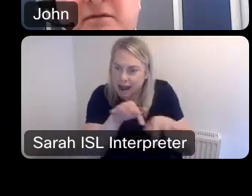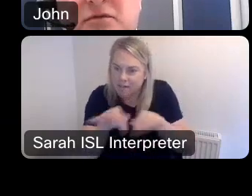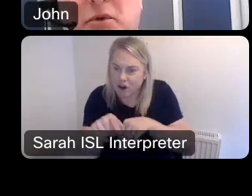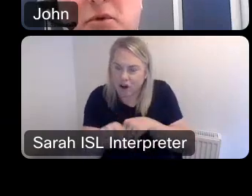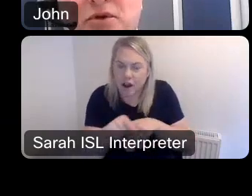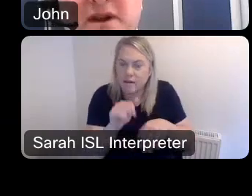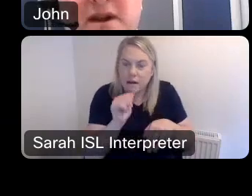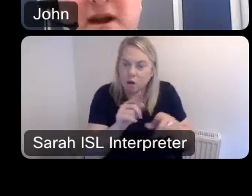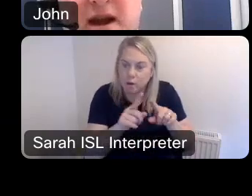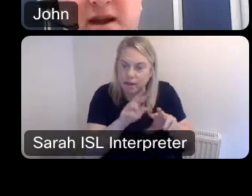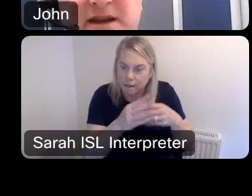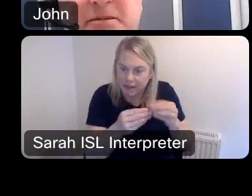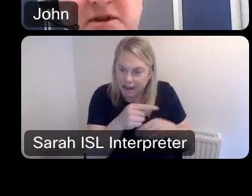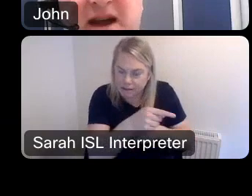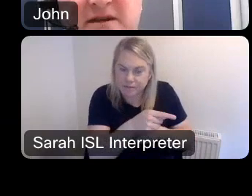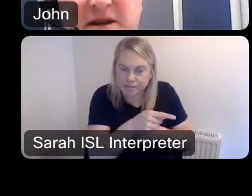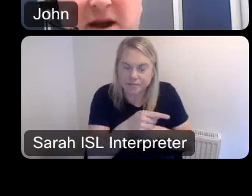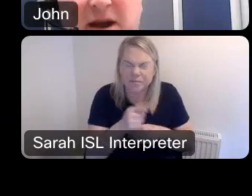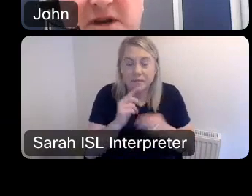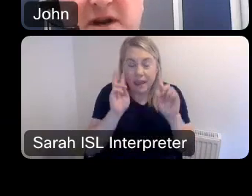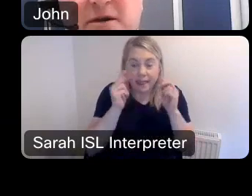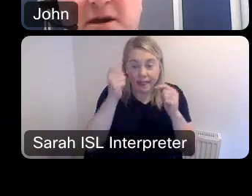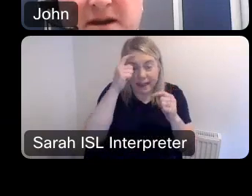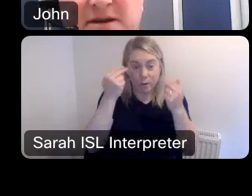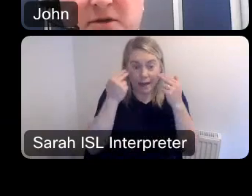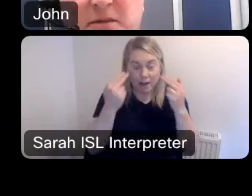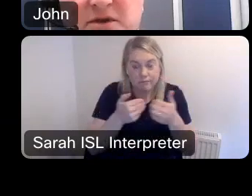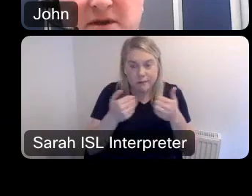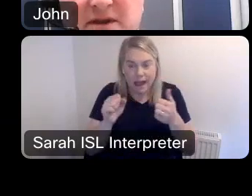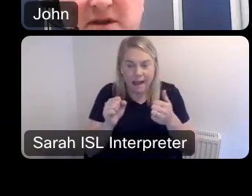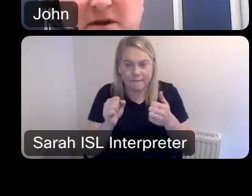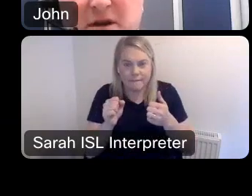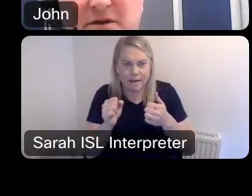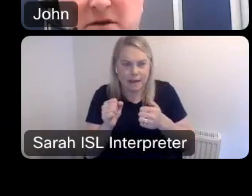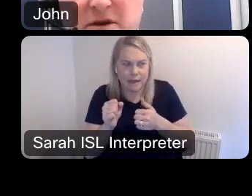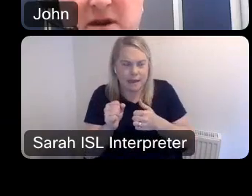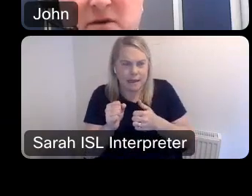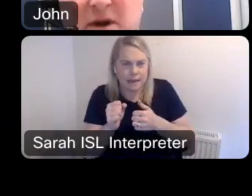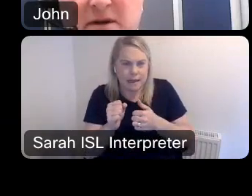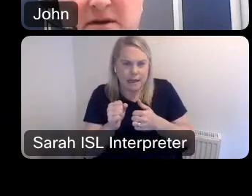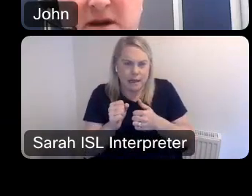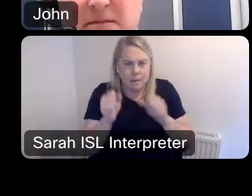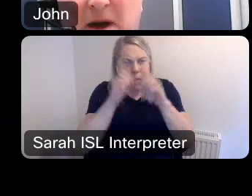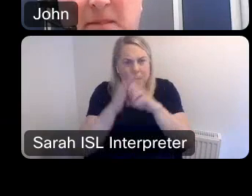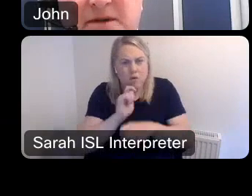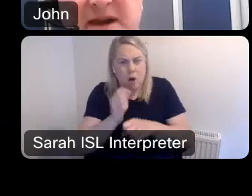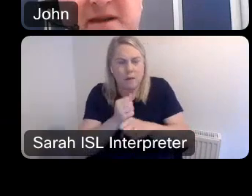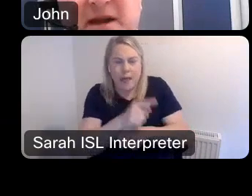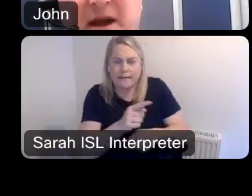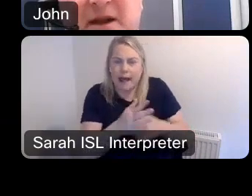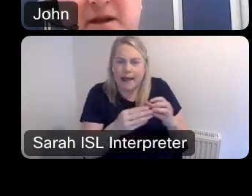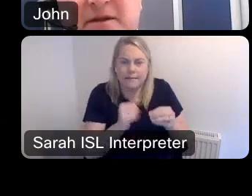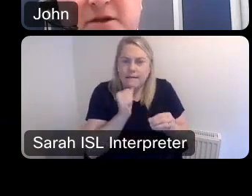of reporting separate to that, and in particular around acts of omission, things that are not done, and because